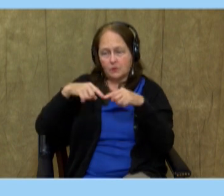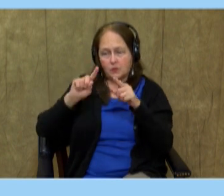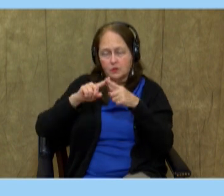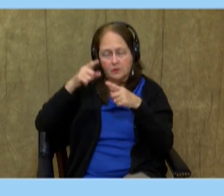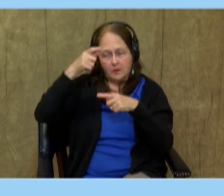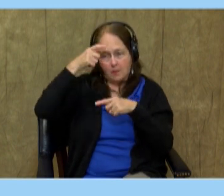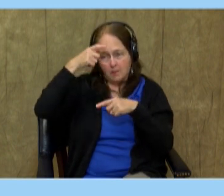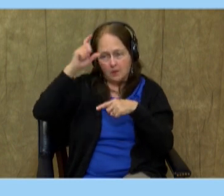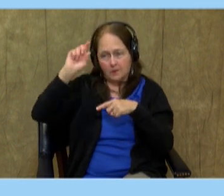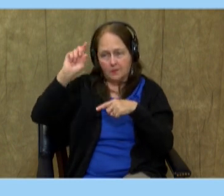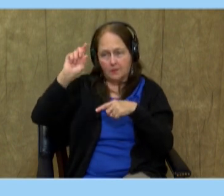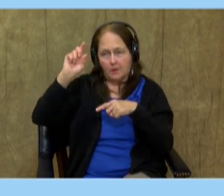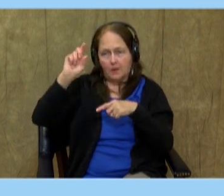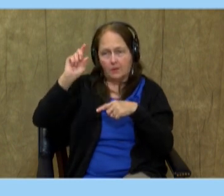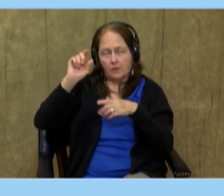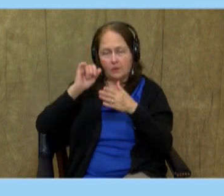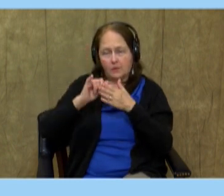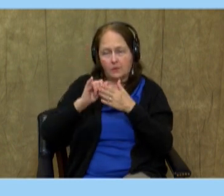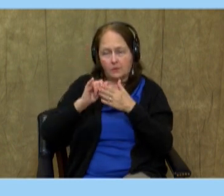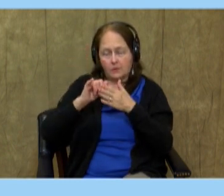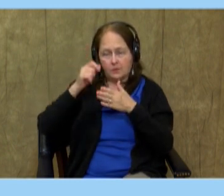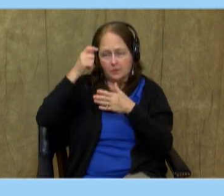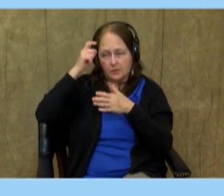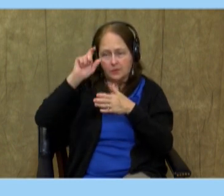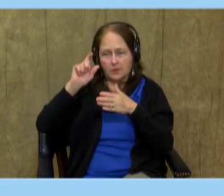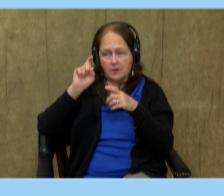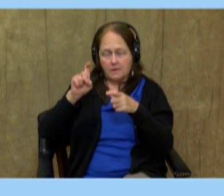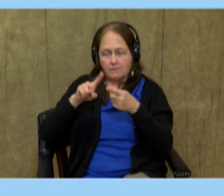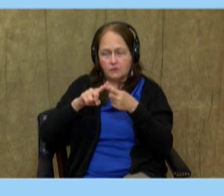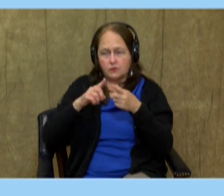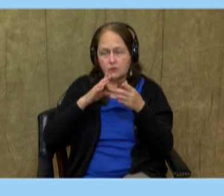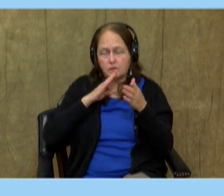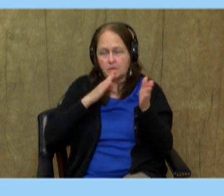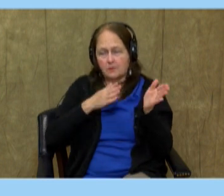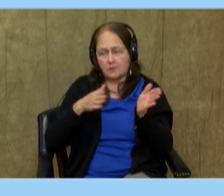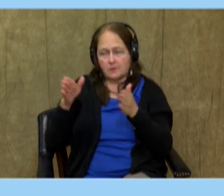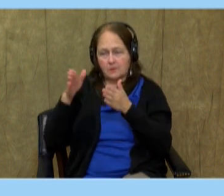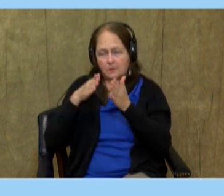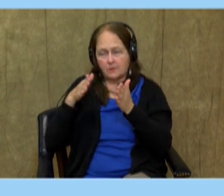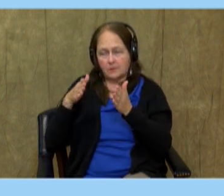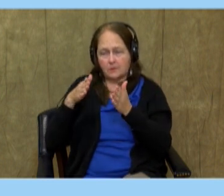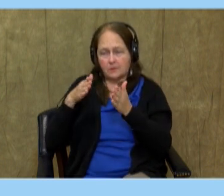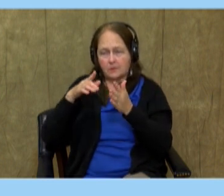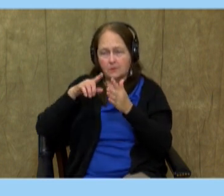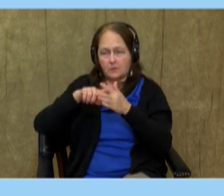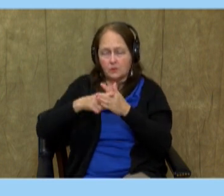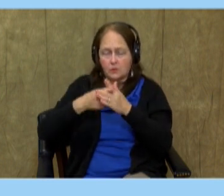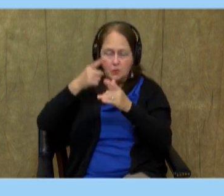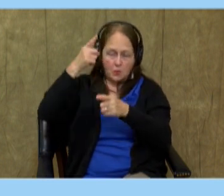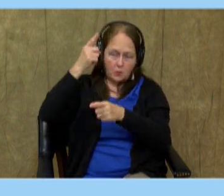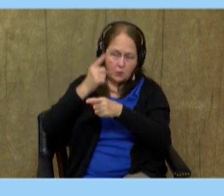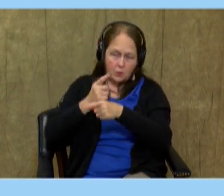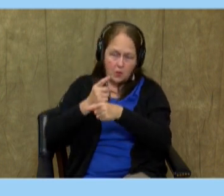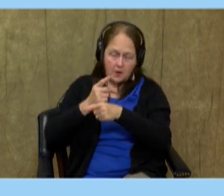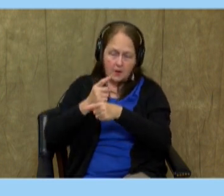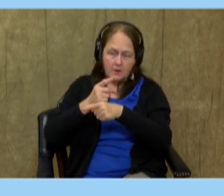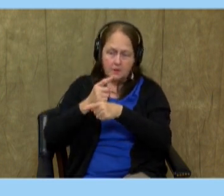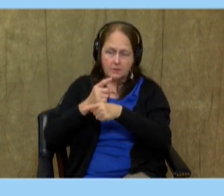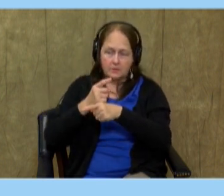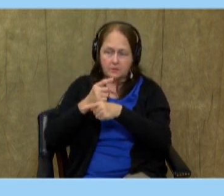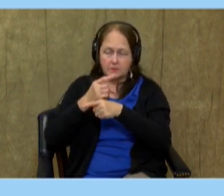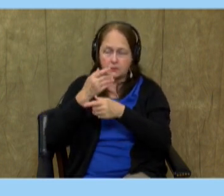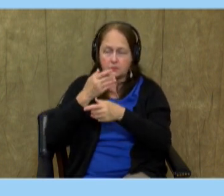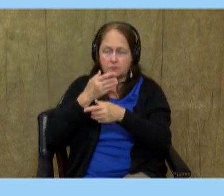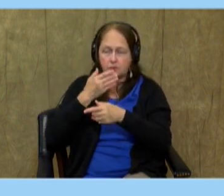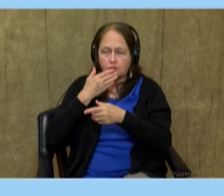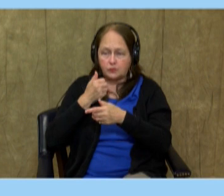the moon, in order to orbit the moon, they have to be able to get there in just the right sweet spot.